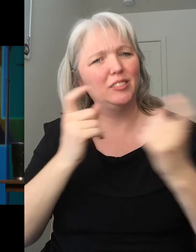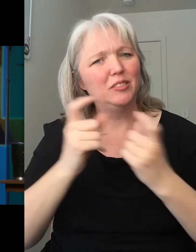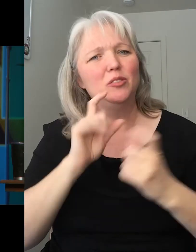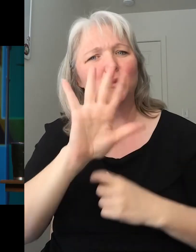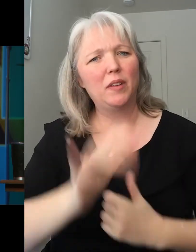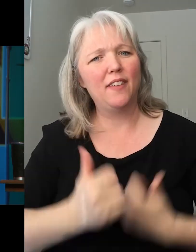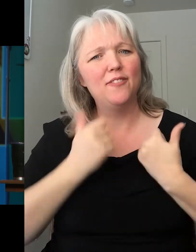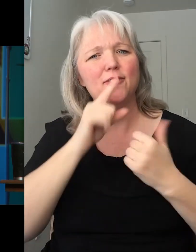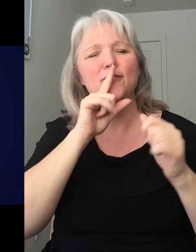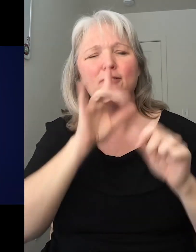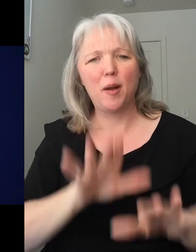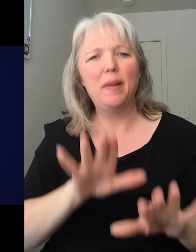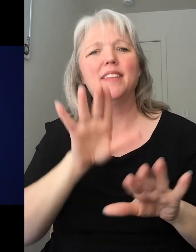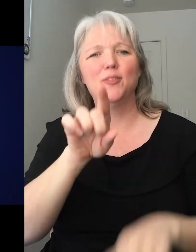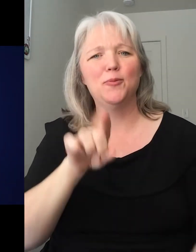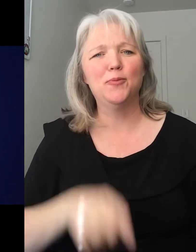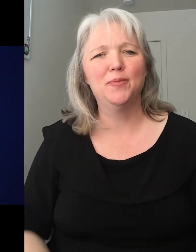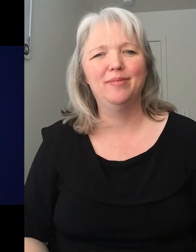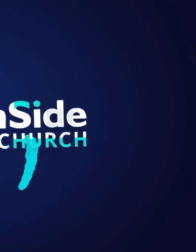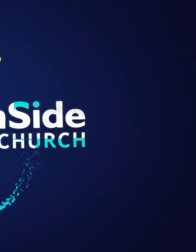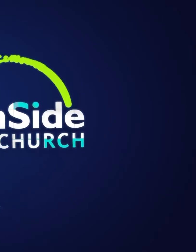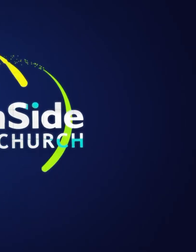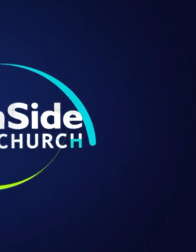be Lord. God bless you.